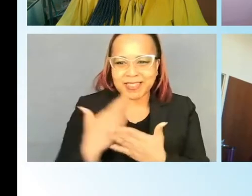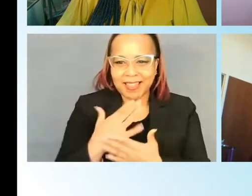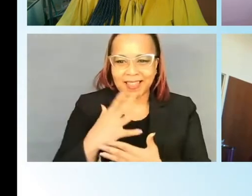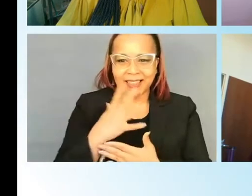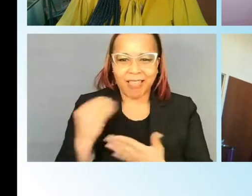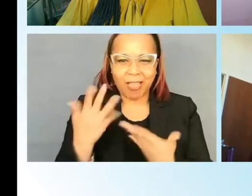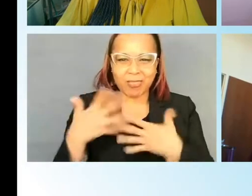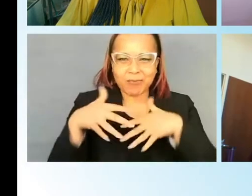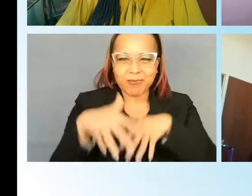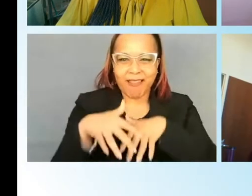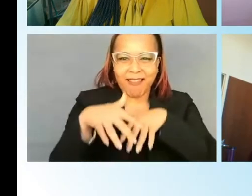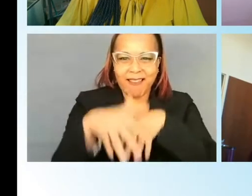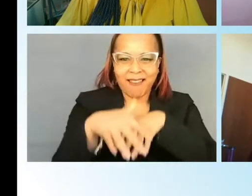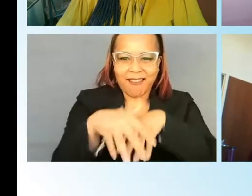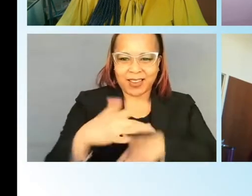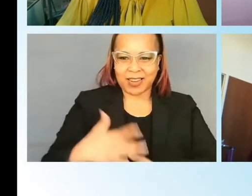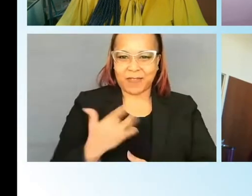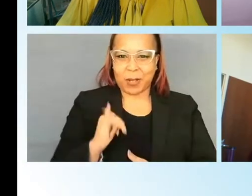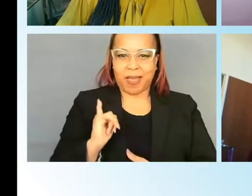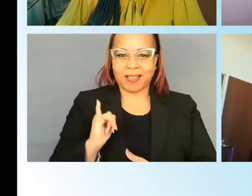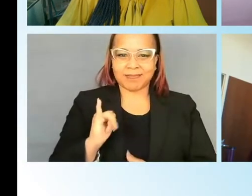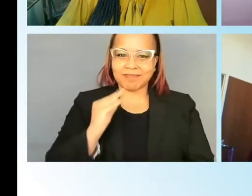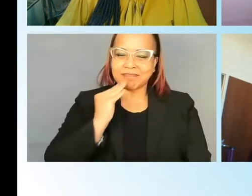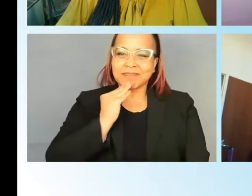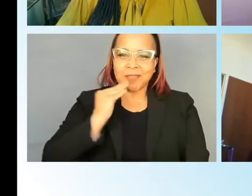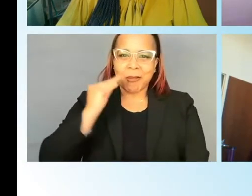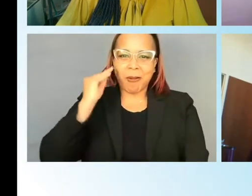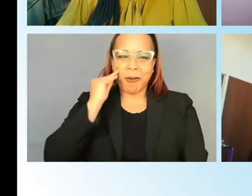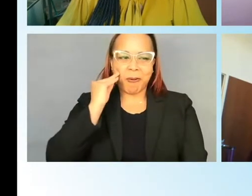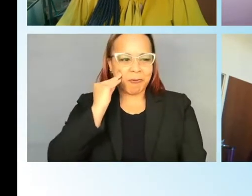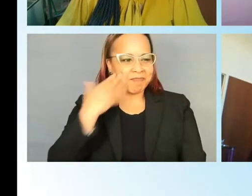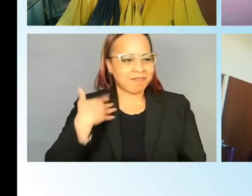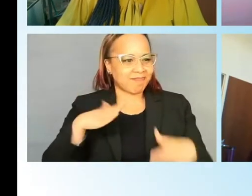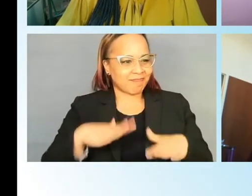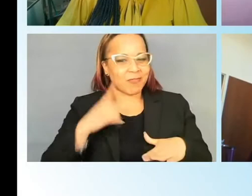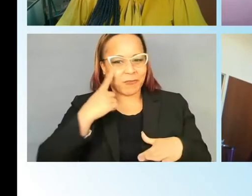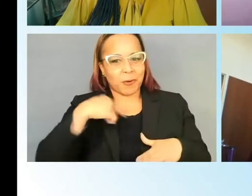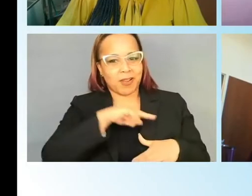parade that felt like home for us.